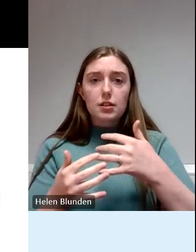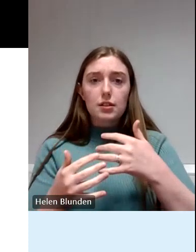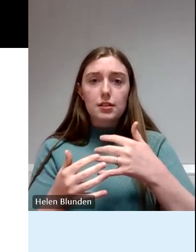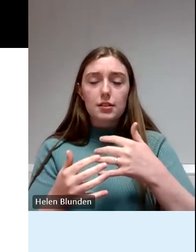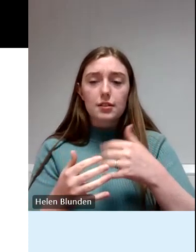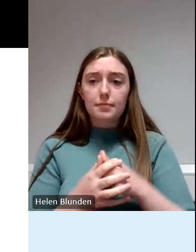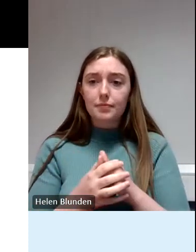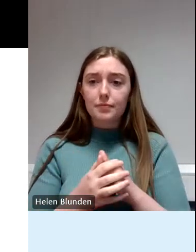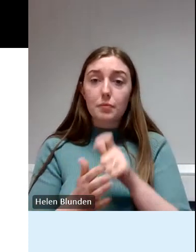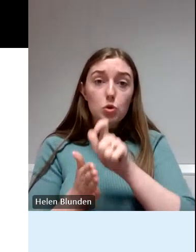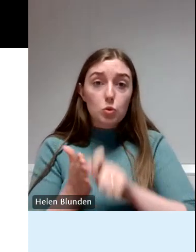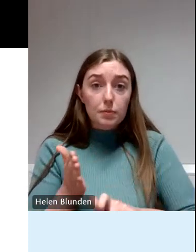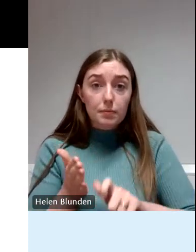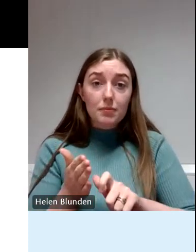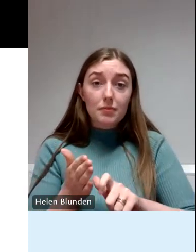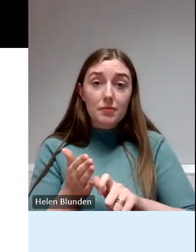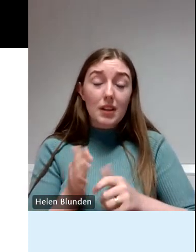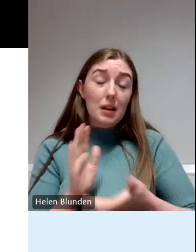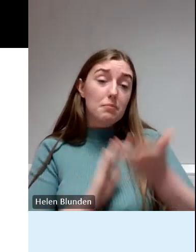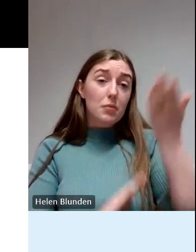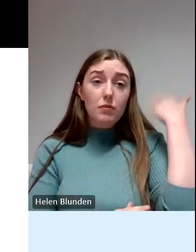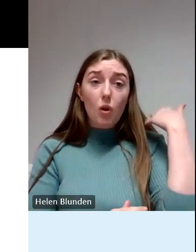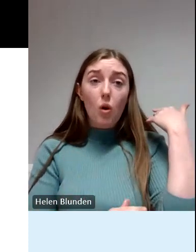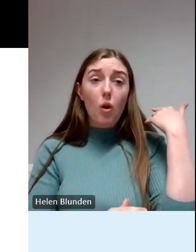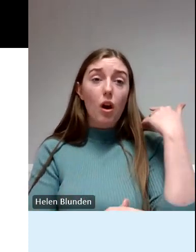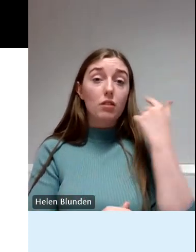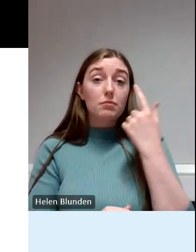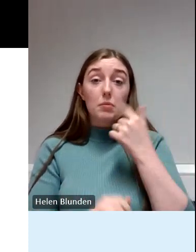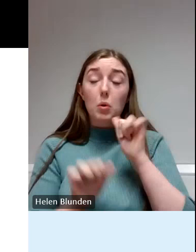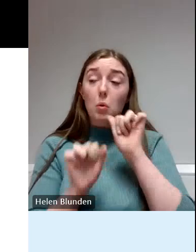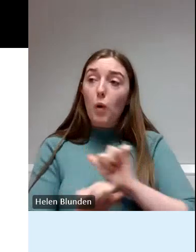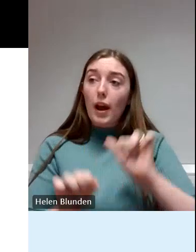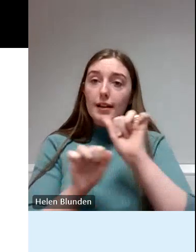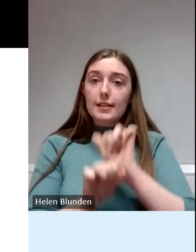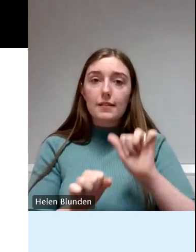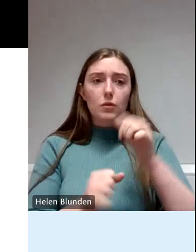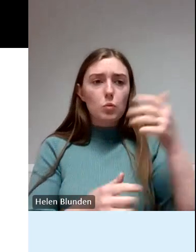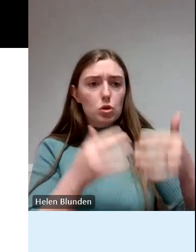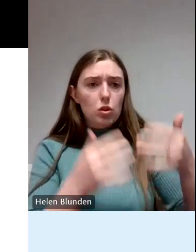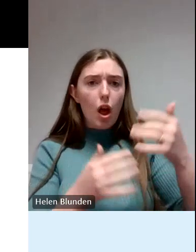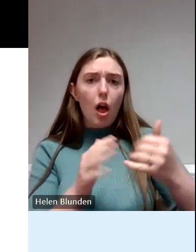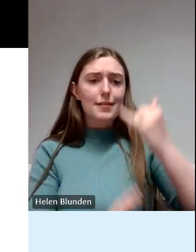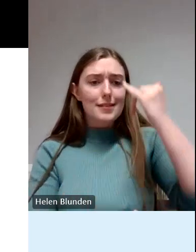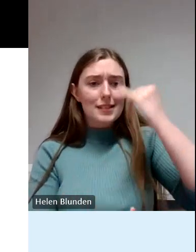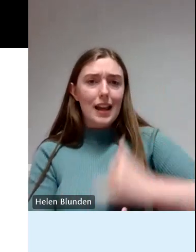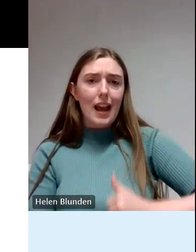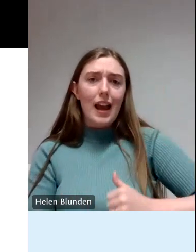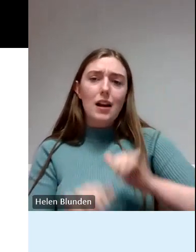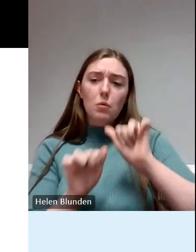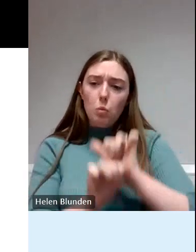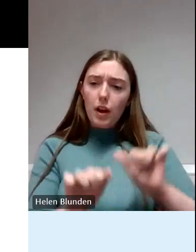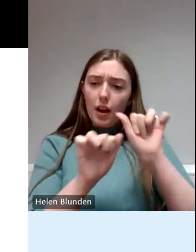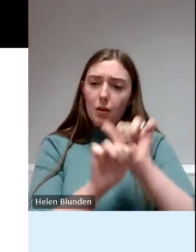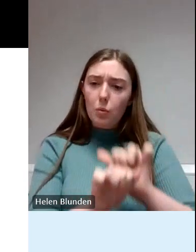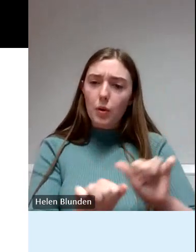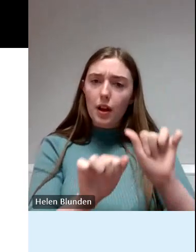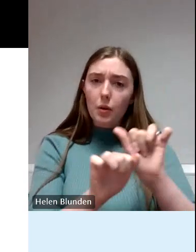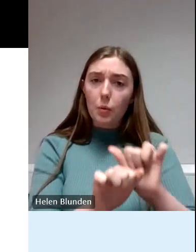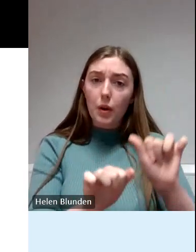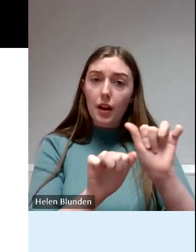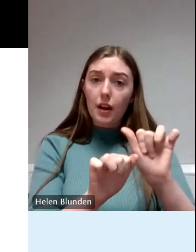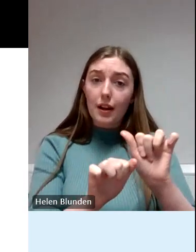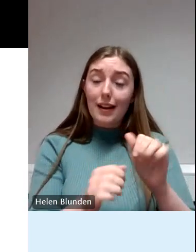you might have waited for a scan or for a diagnostic or for a result or for a different opinion, the idea is that we glue